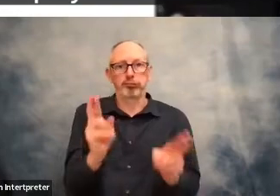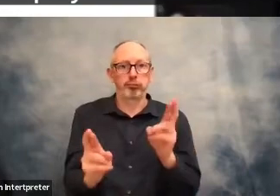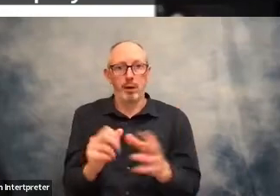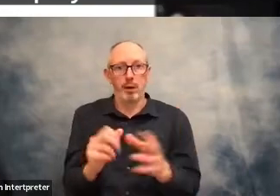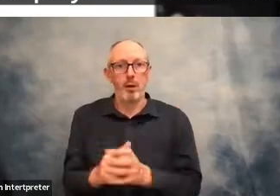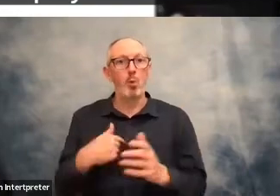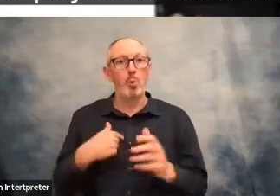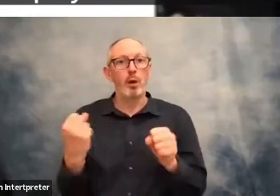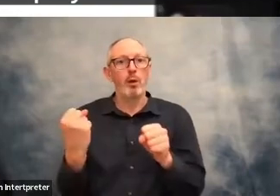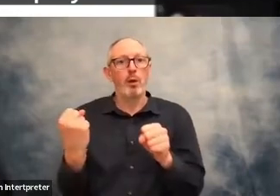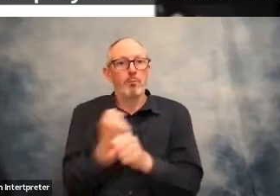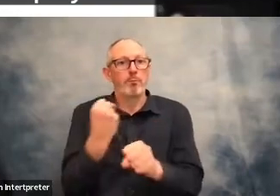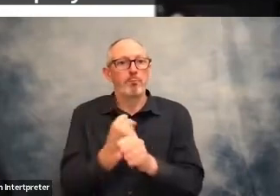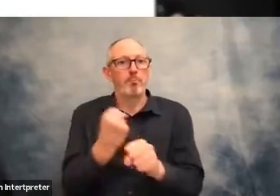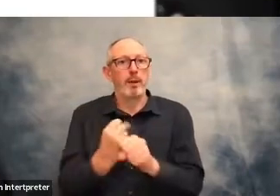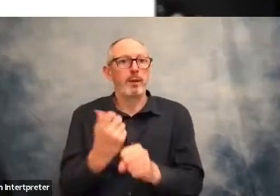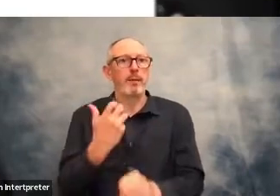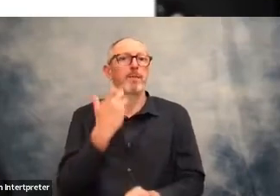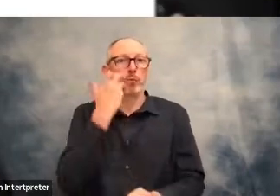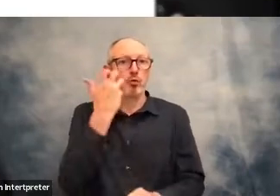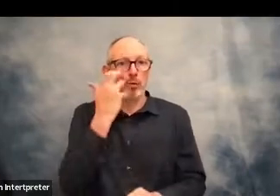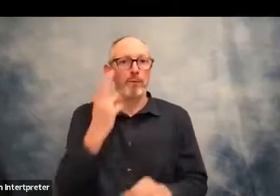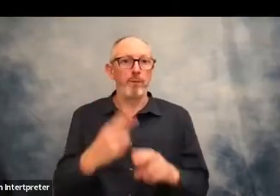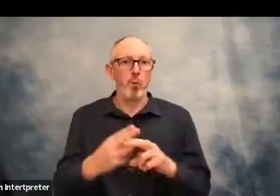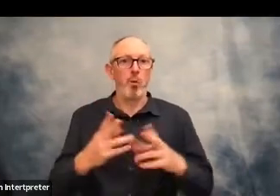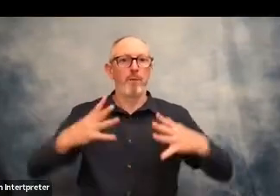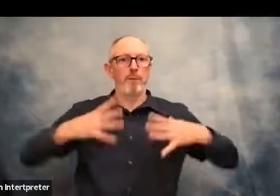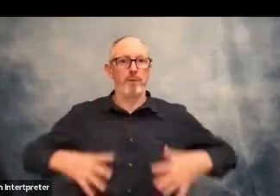future of physical care. Thank you.